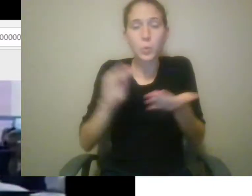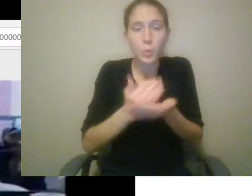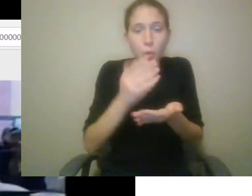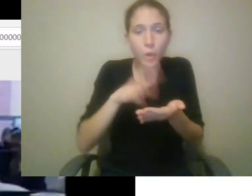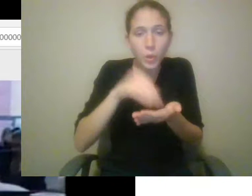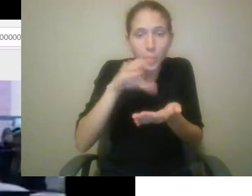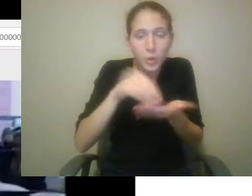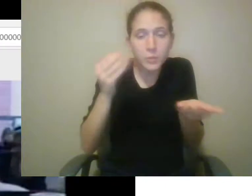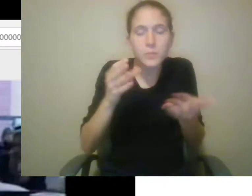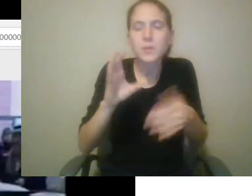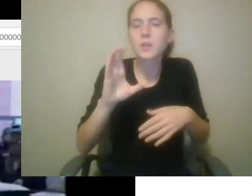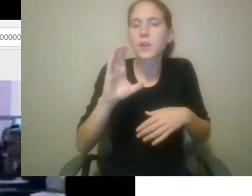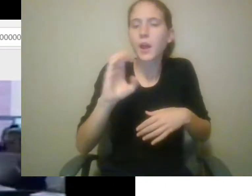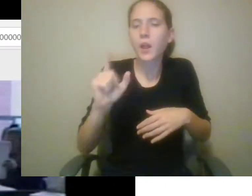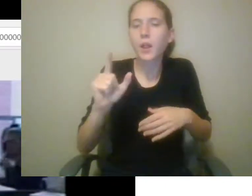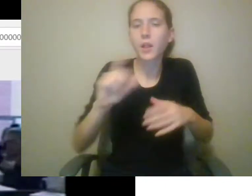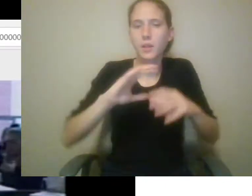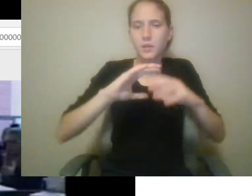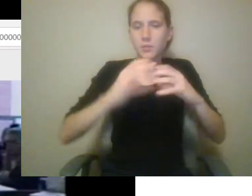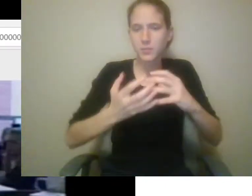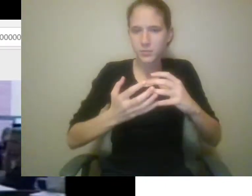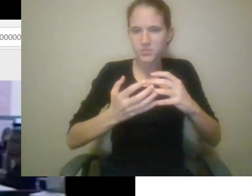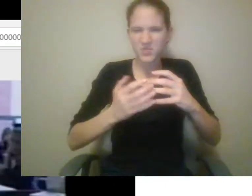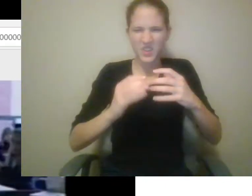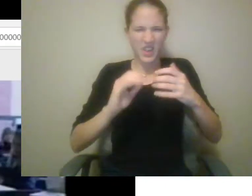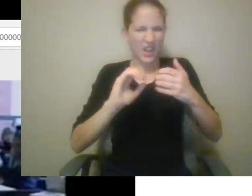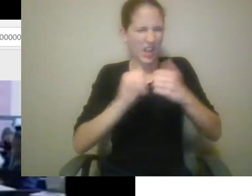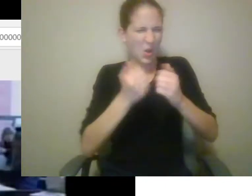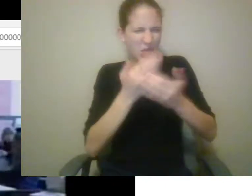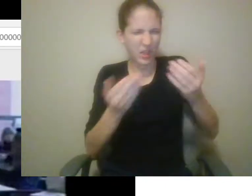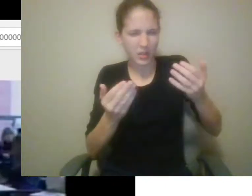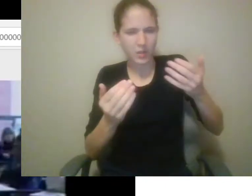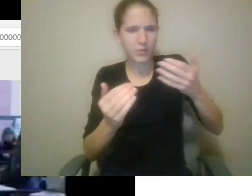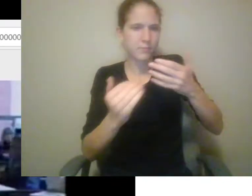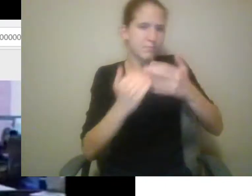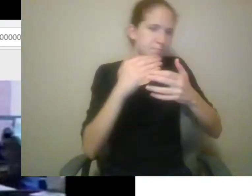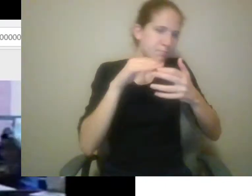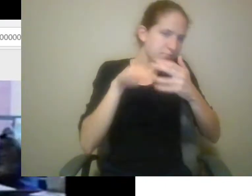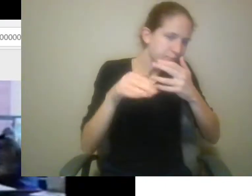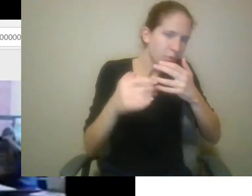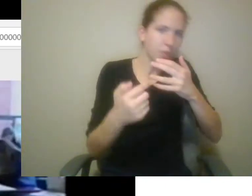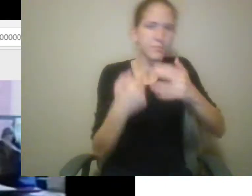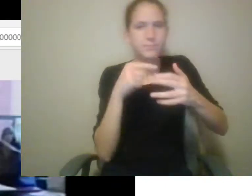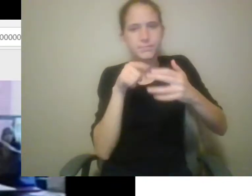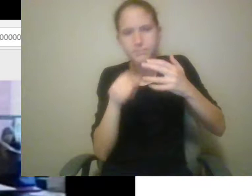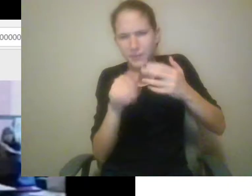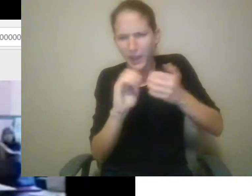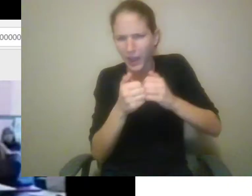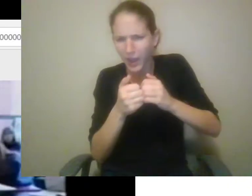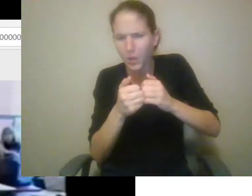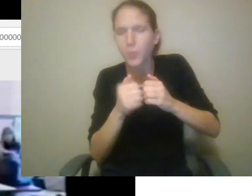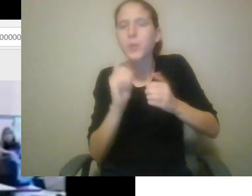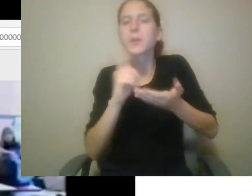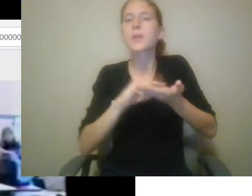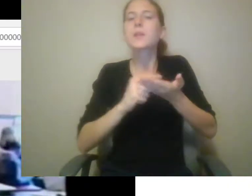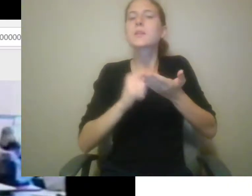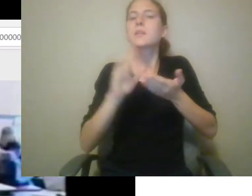get into the cell. All right, how we can, we know that things have to get in and out of the cell, and how does that happen? Kevin?